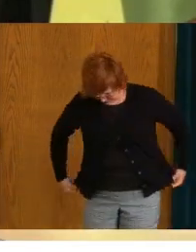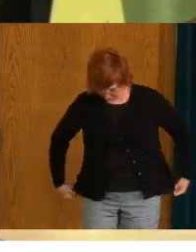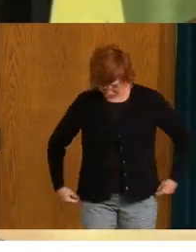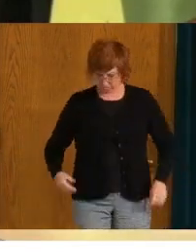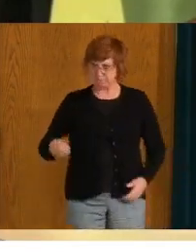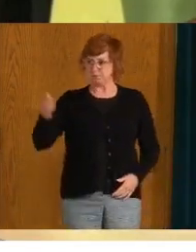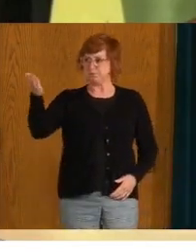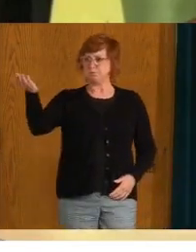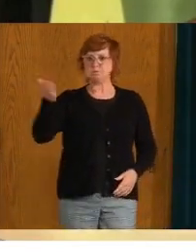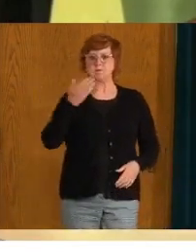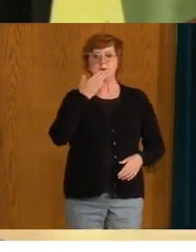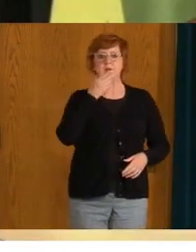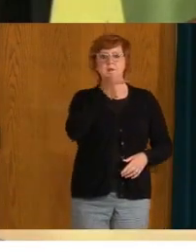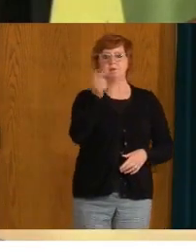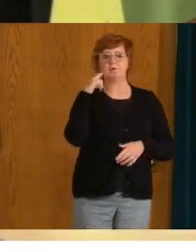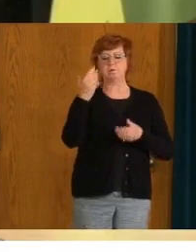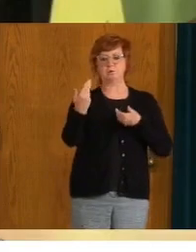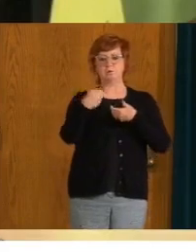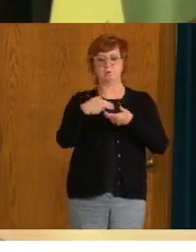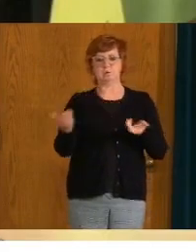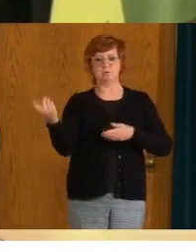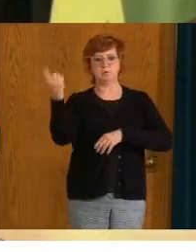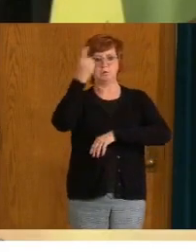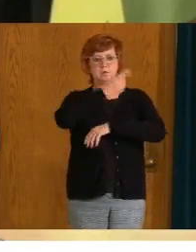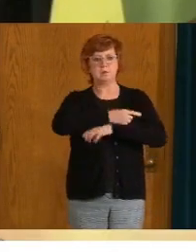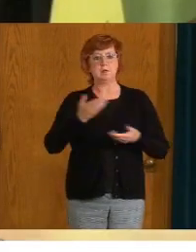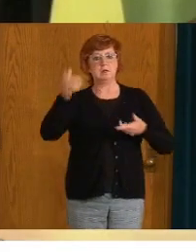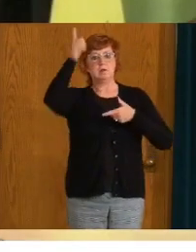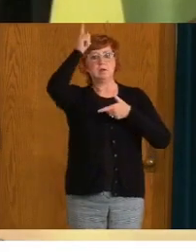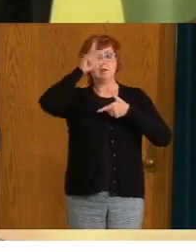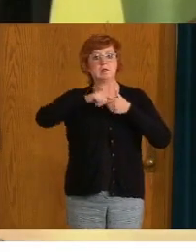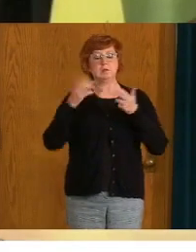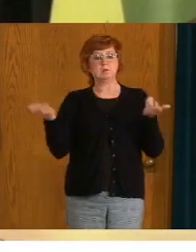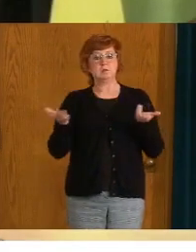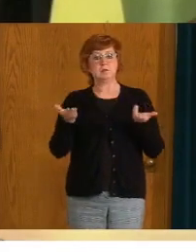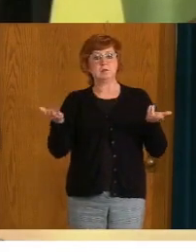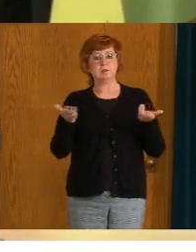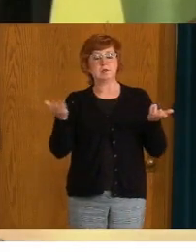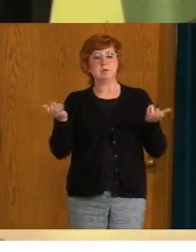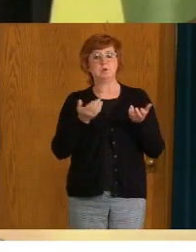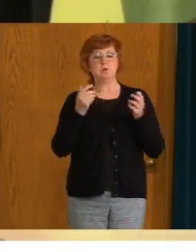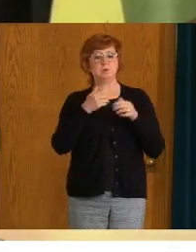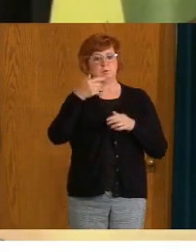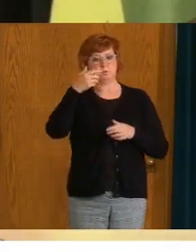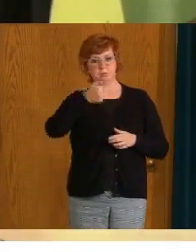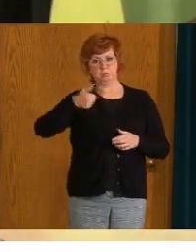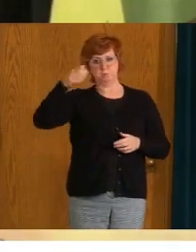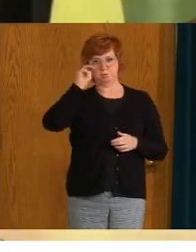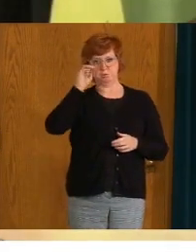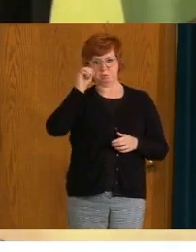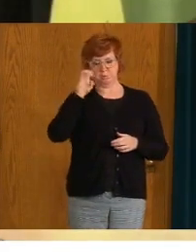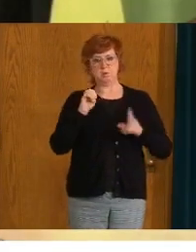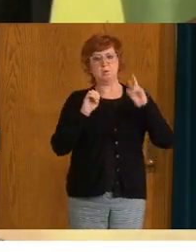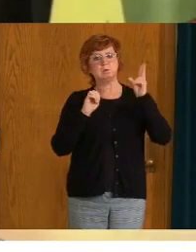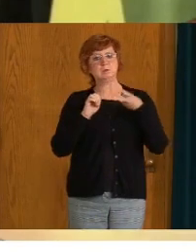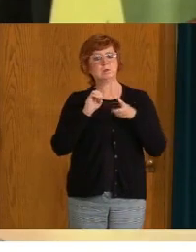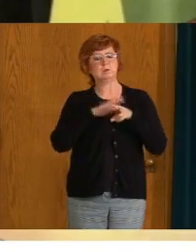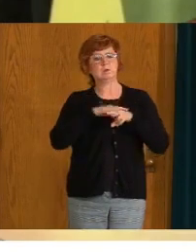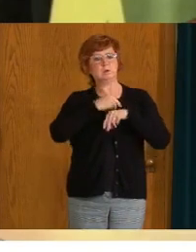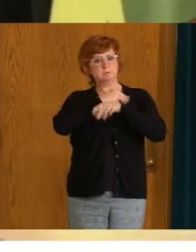Thank you for joining us today, everyone. In the Legislative Building in Regina, we have Premier Scott Moe. Joining us by video conference is